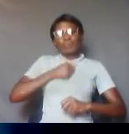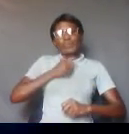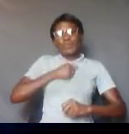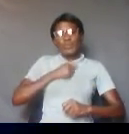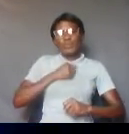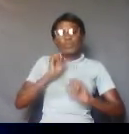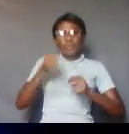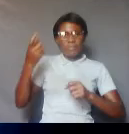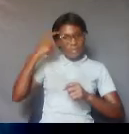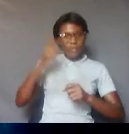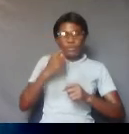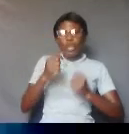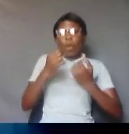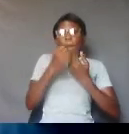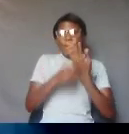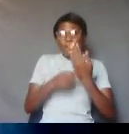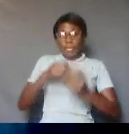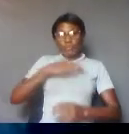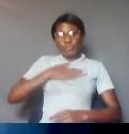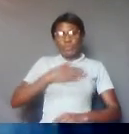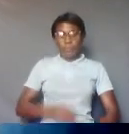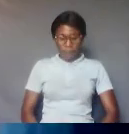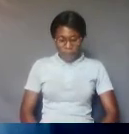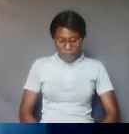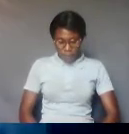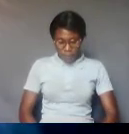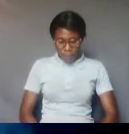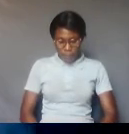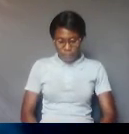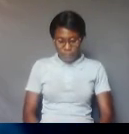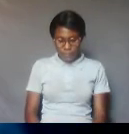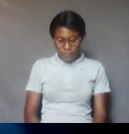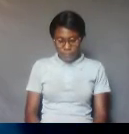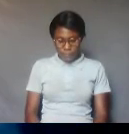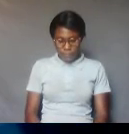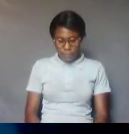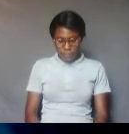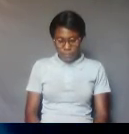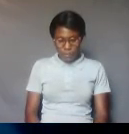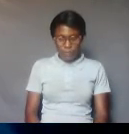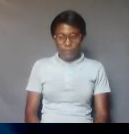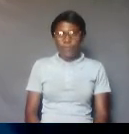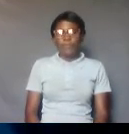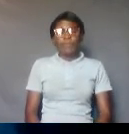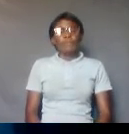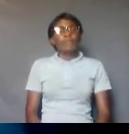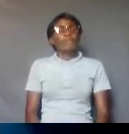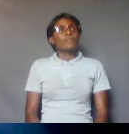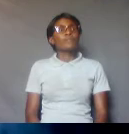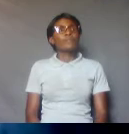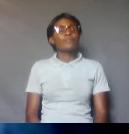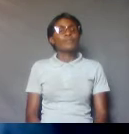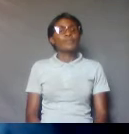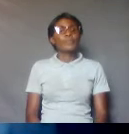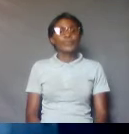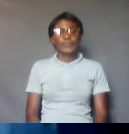text so that everybody is on board. So after the text has been read about once or twice from different